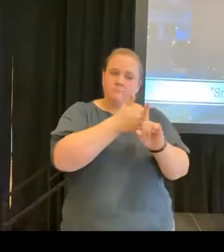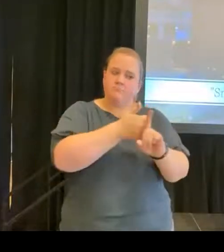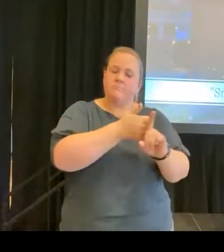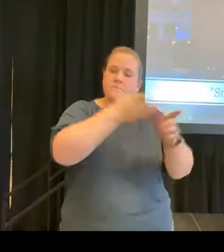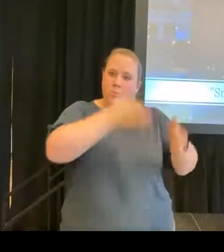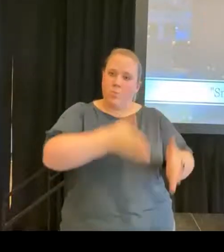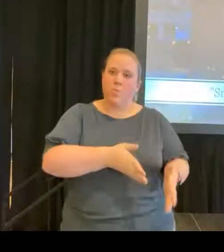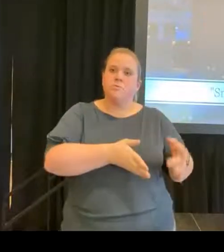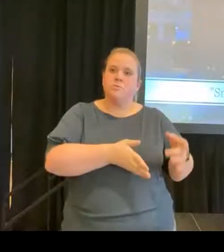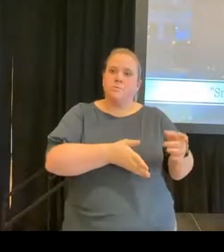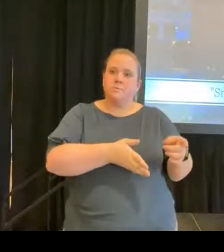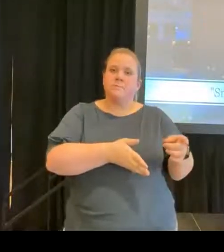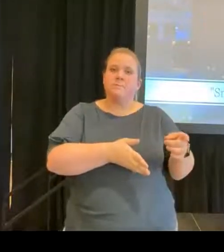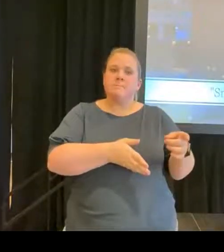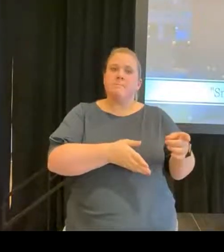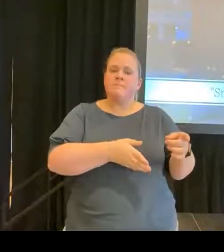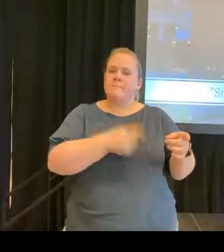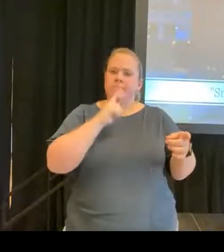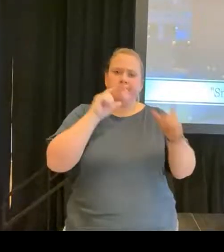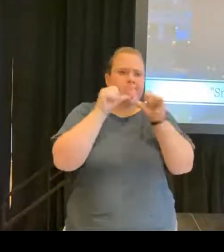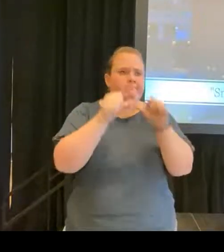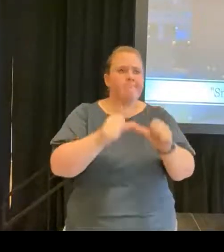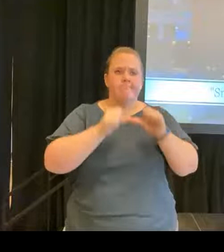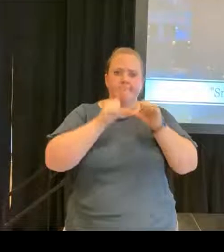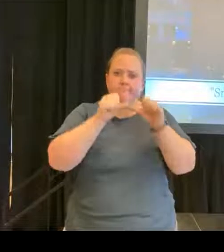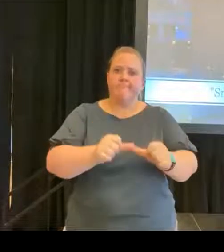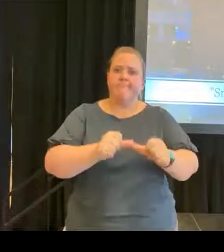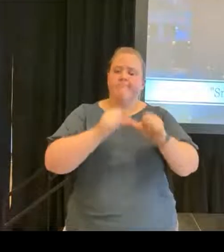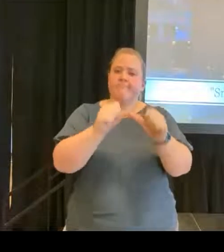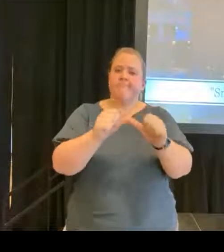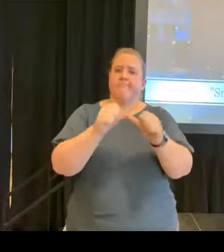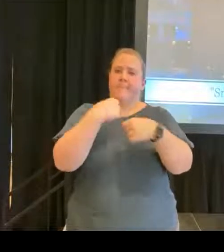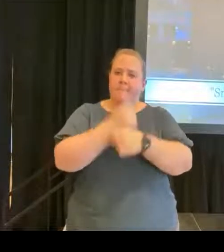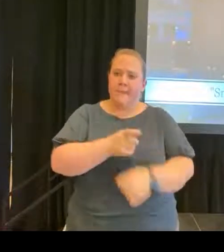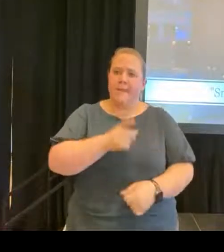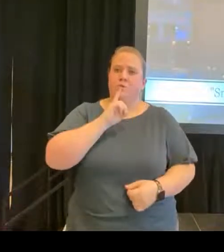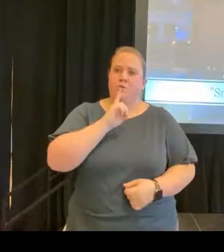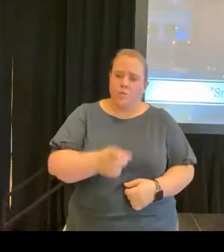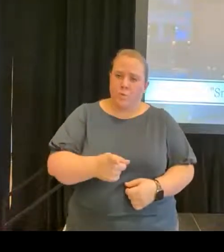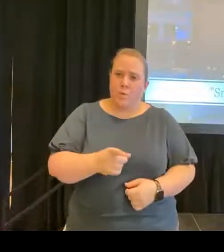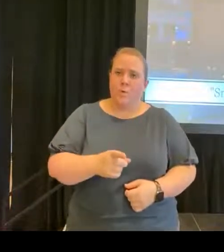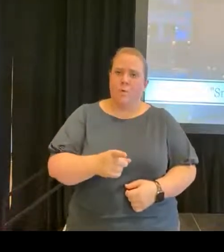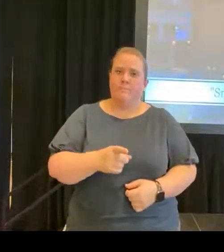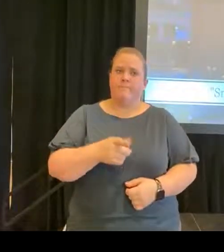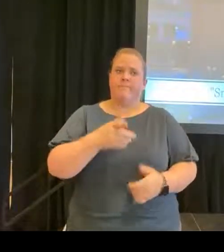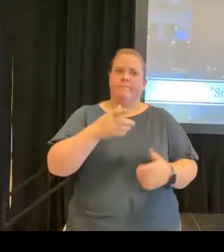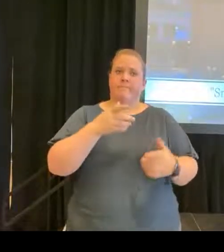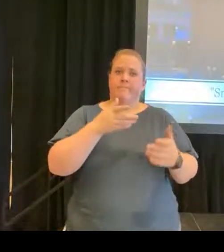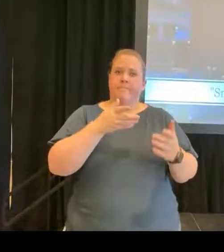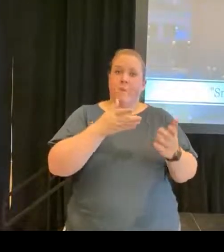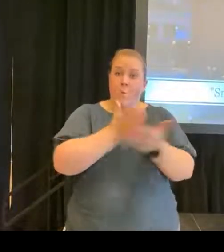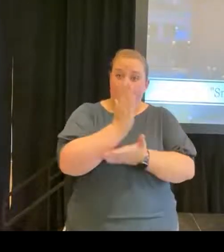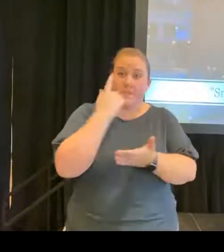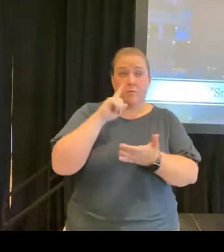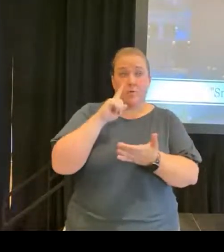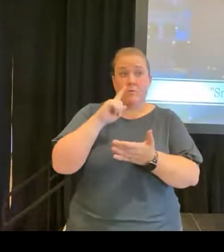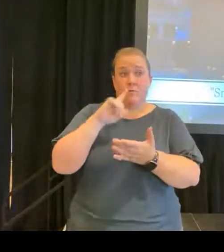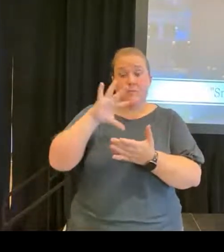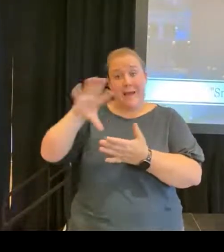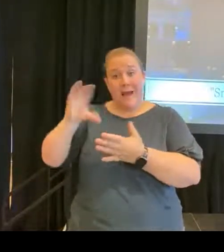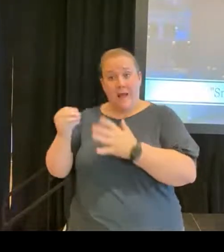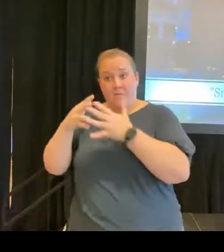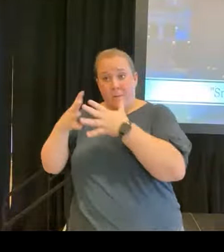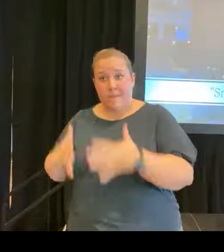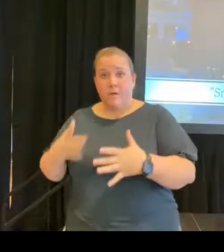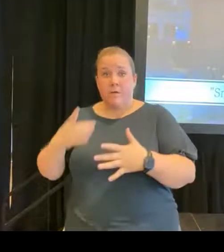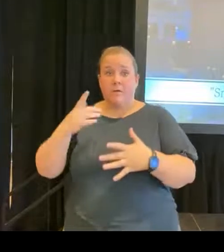those people who is constantly making sure that the rights, not only of African Americans, but